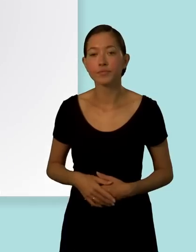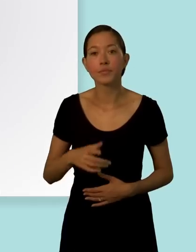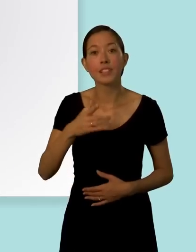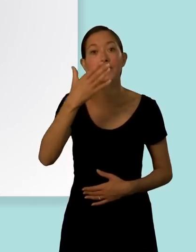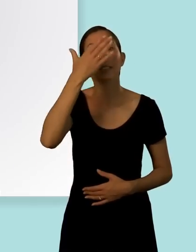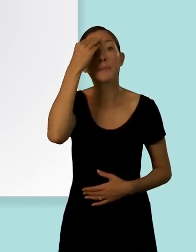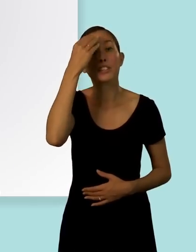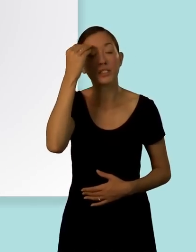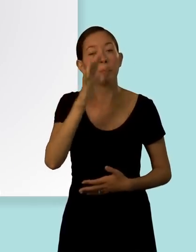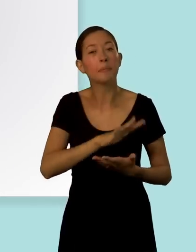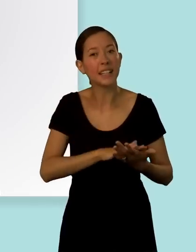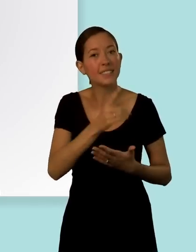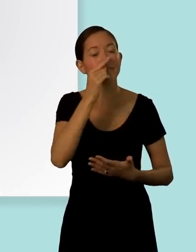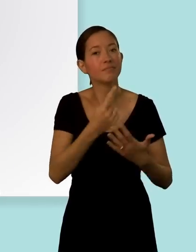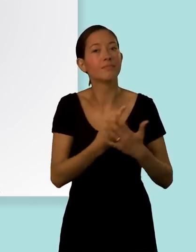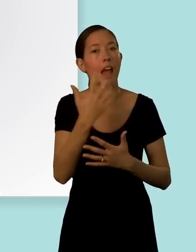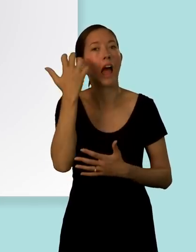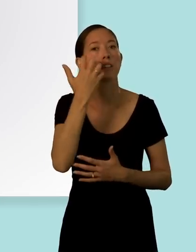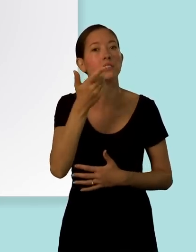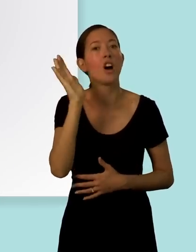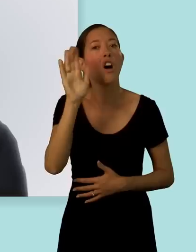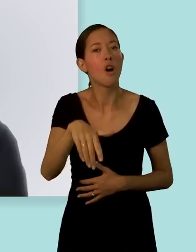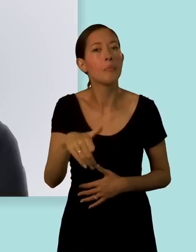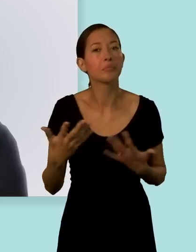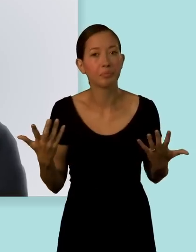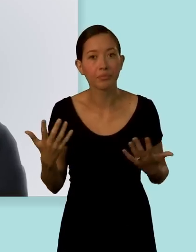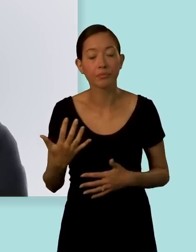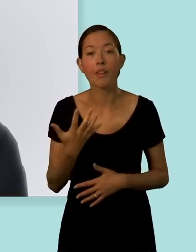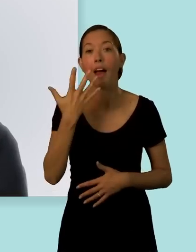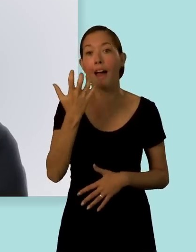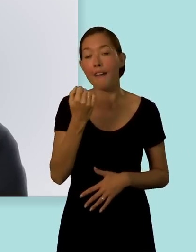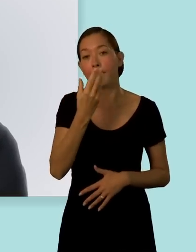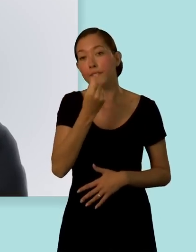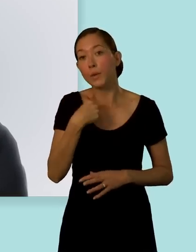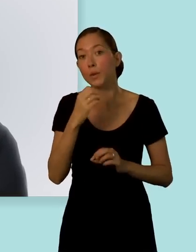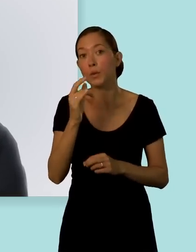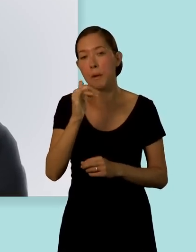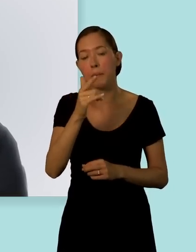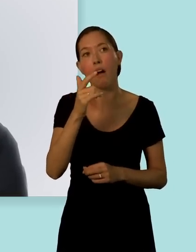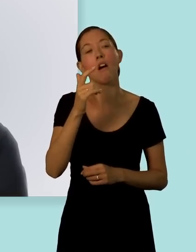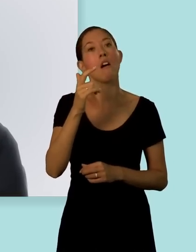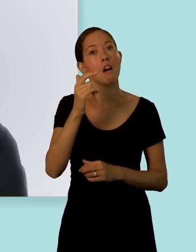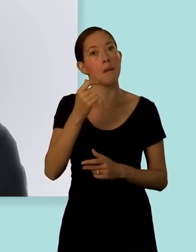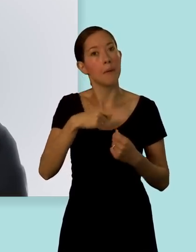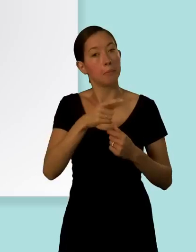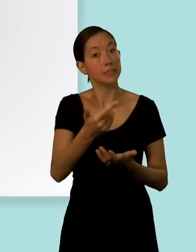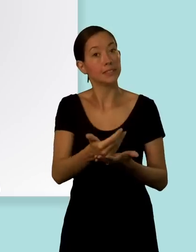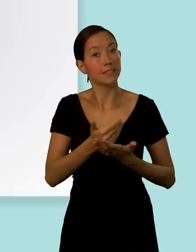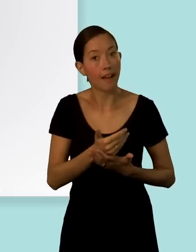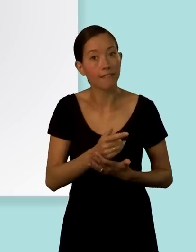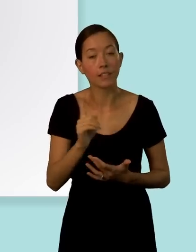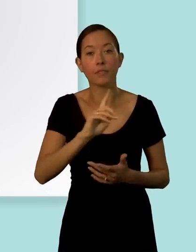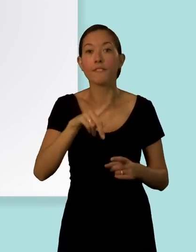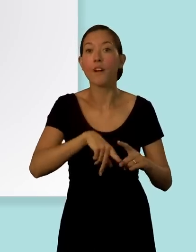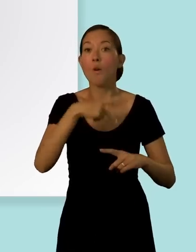Having dementia can make accidents at home more likely. There are a few ideas you could consider to help you stay safe. You